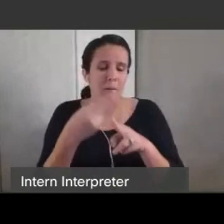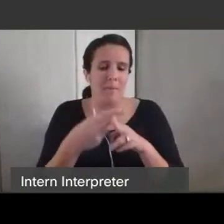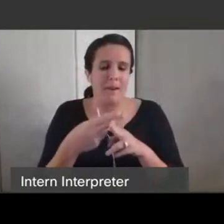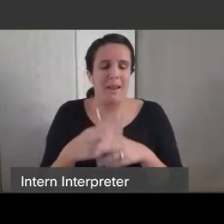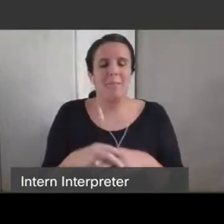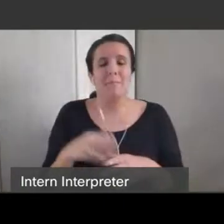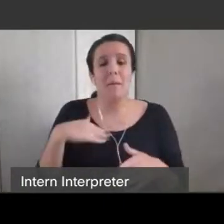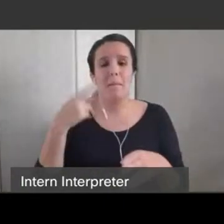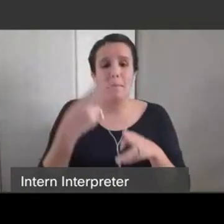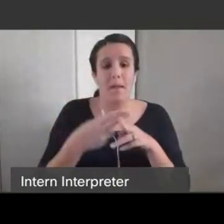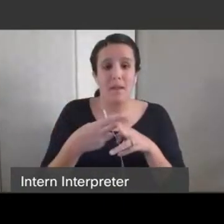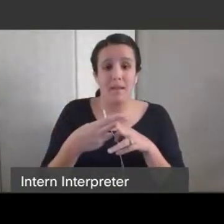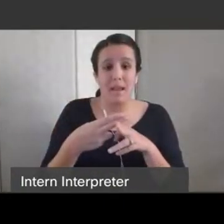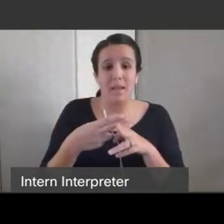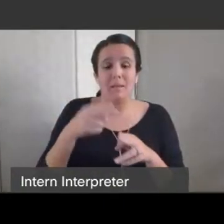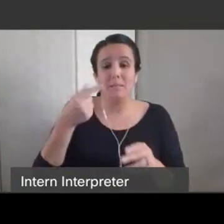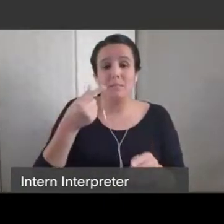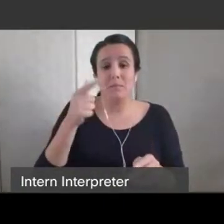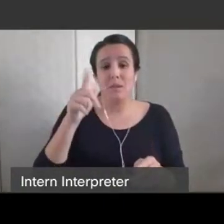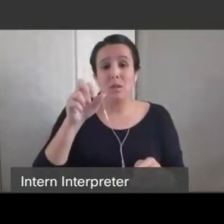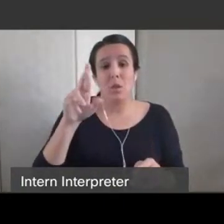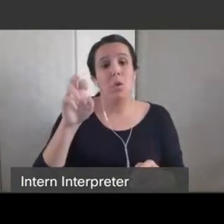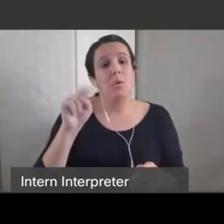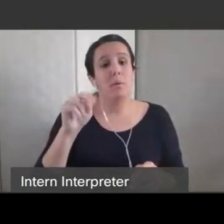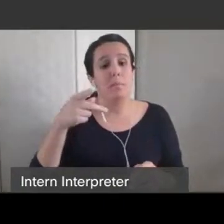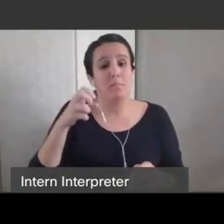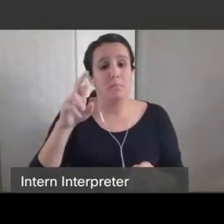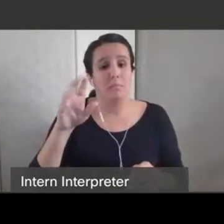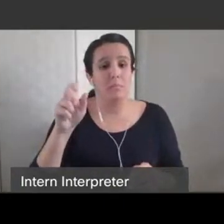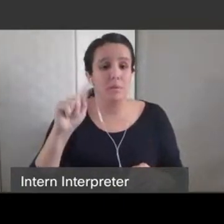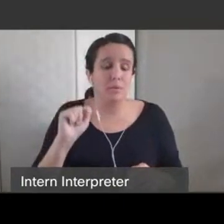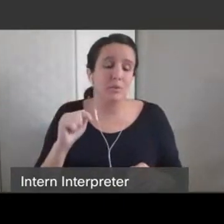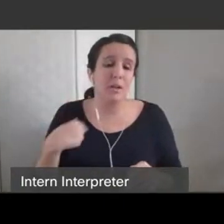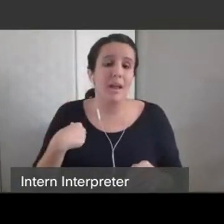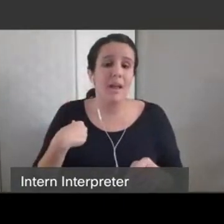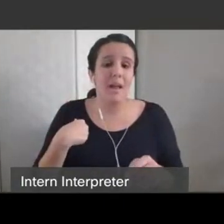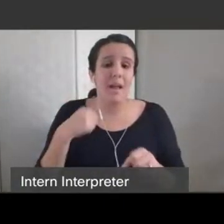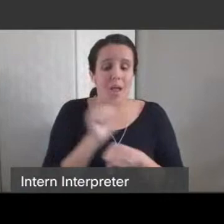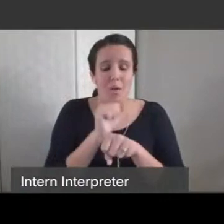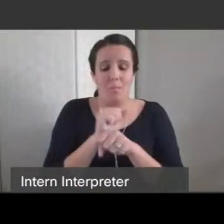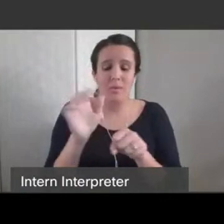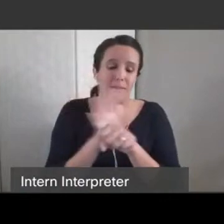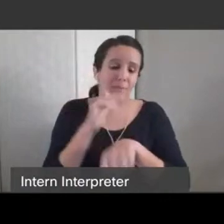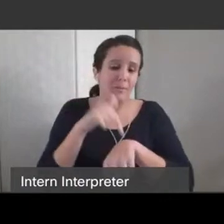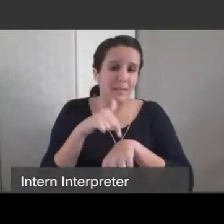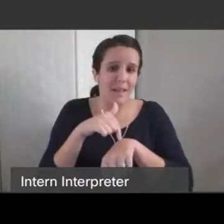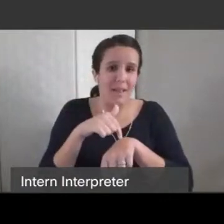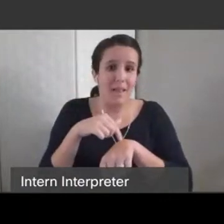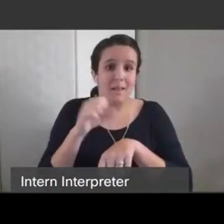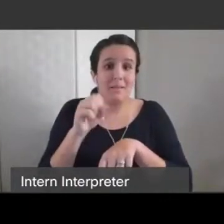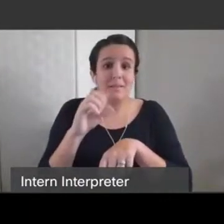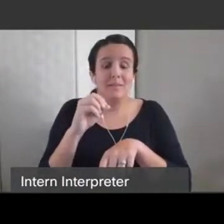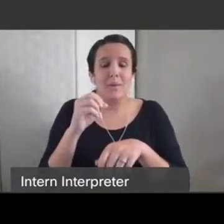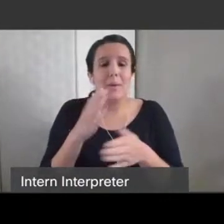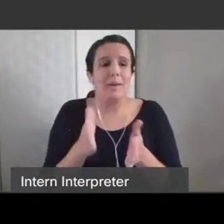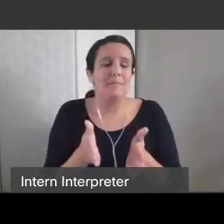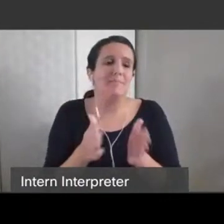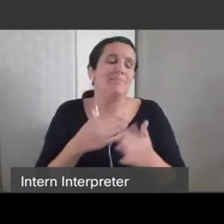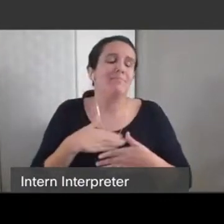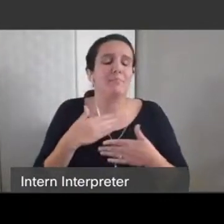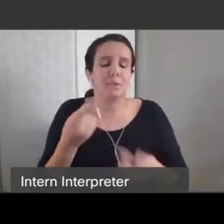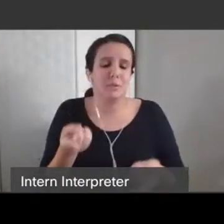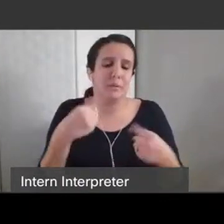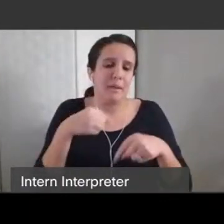My name's Lauren Prachter. I'm from Overland Park, Kansas. I work full-time, which is why I appreciate you guys coming out.